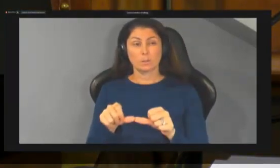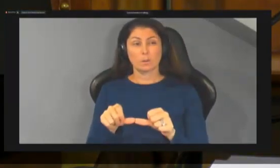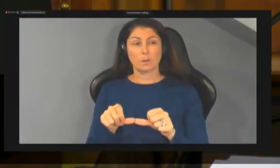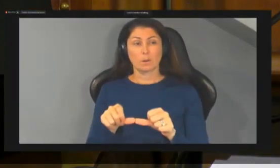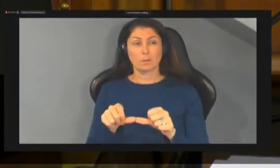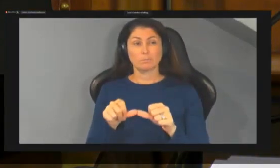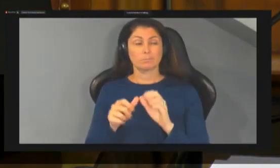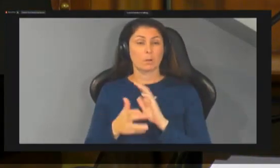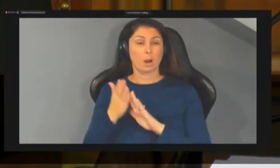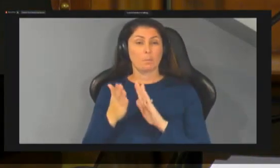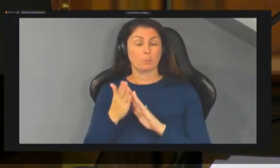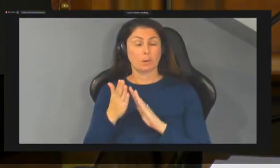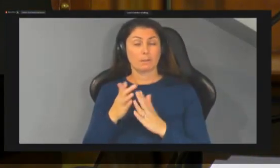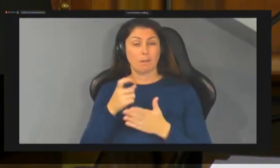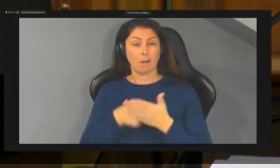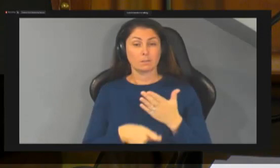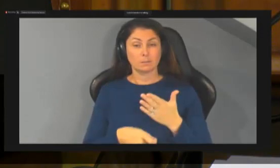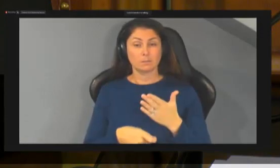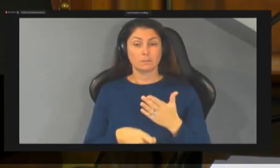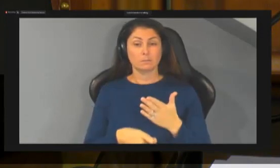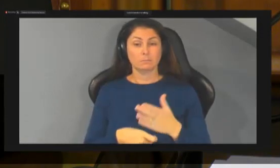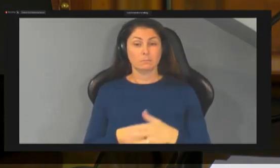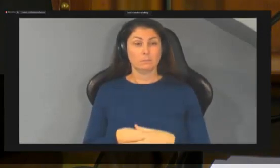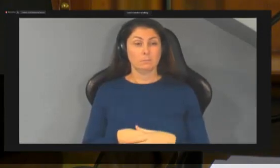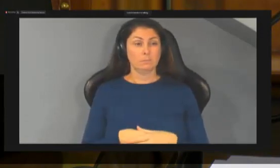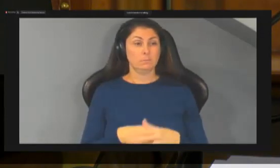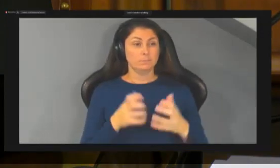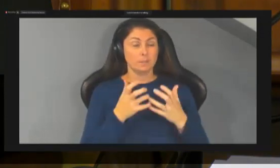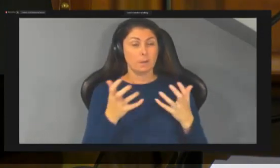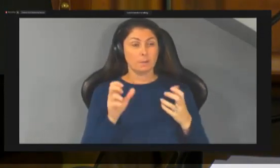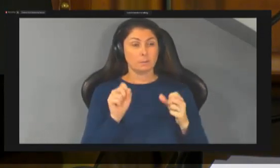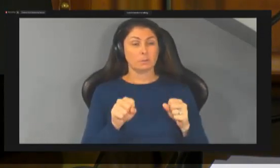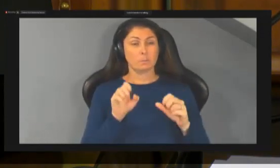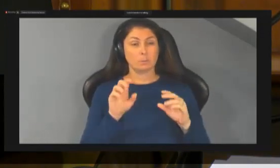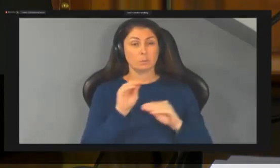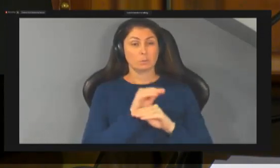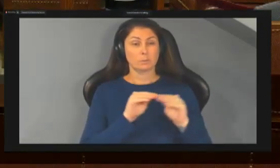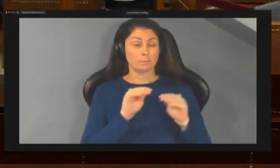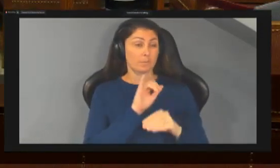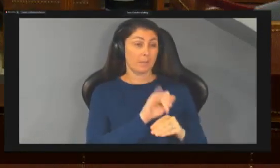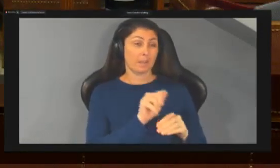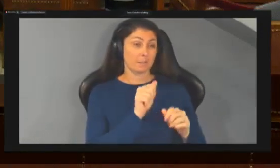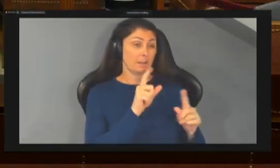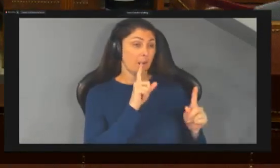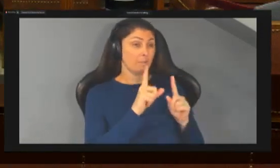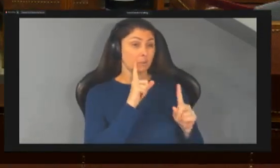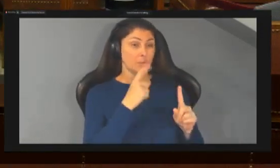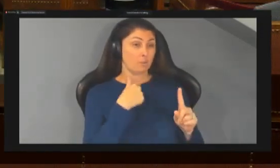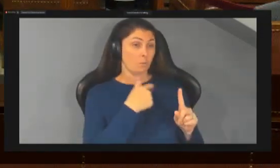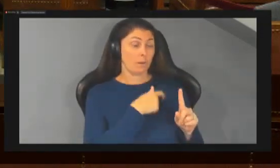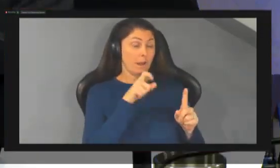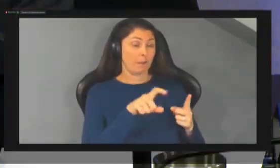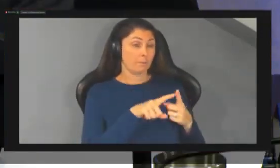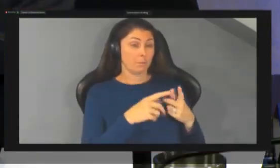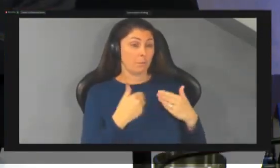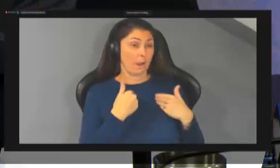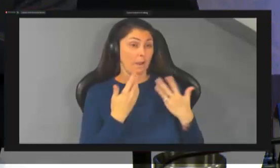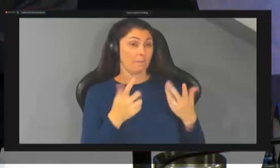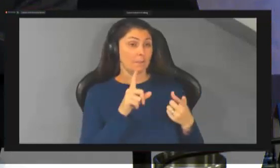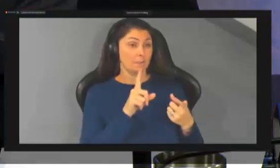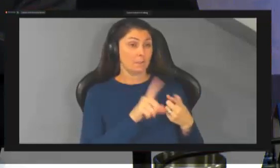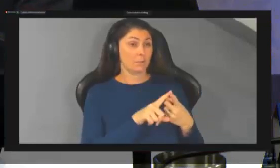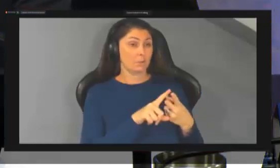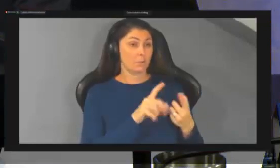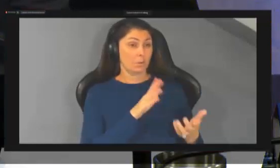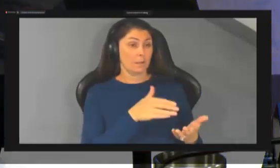operating costs and how it should be structured. That's a conversation we have to have. This is to get us in